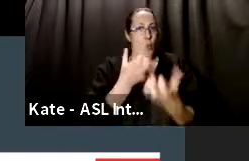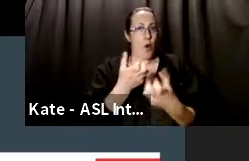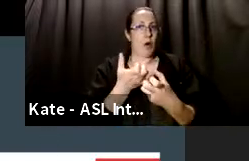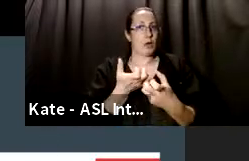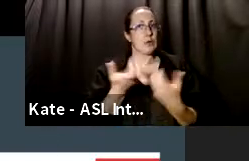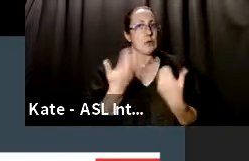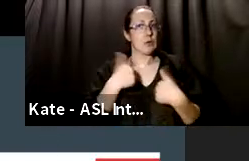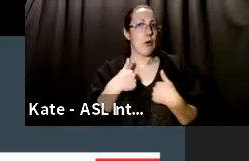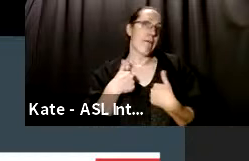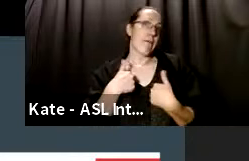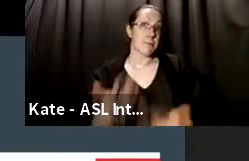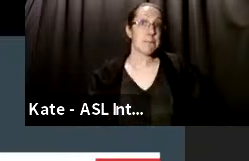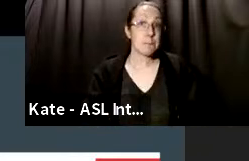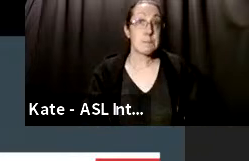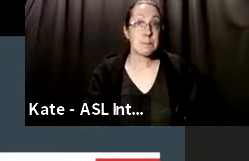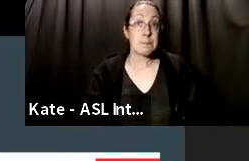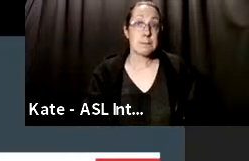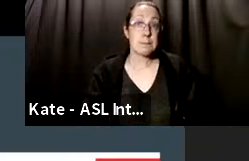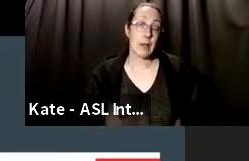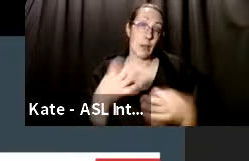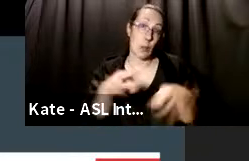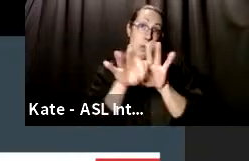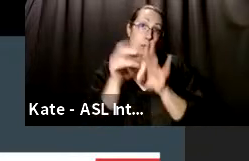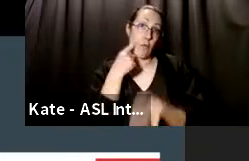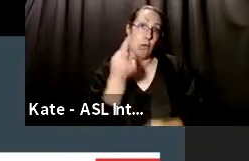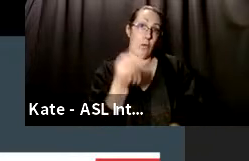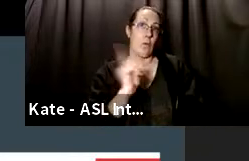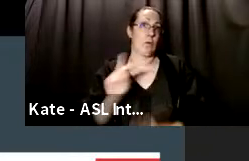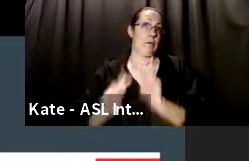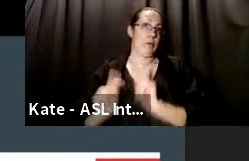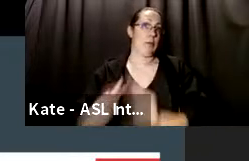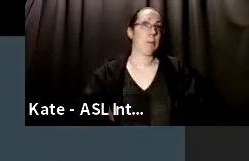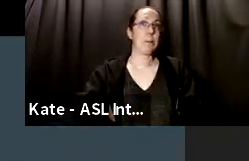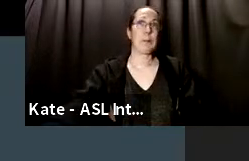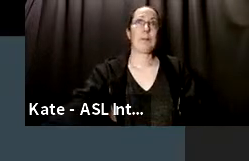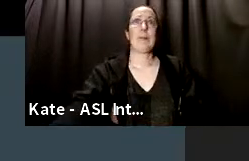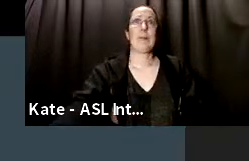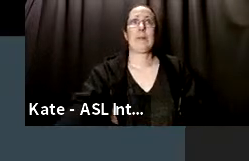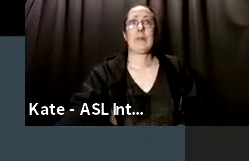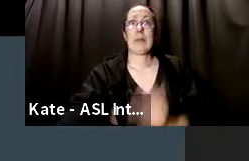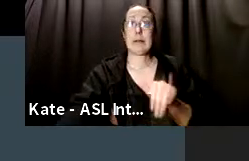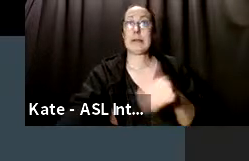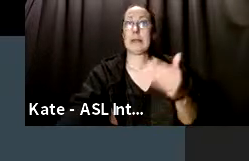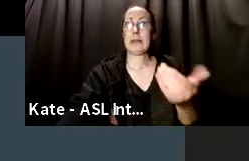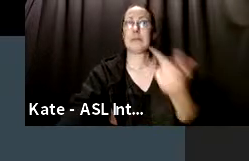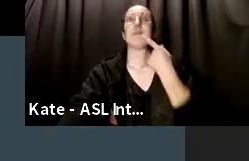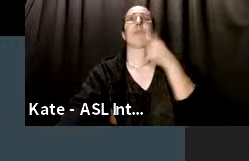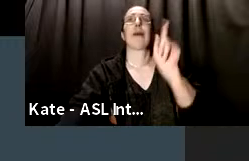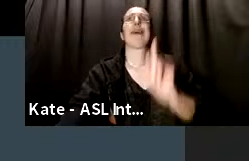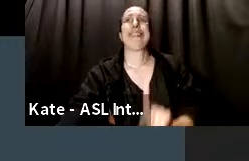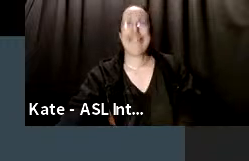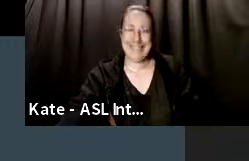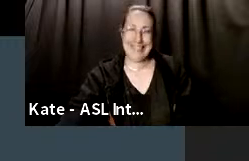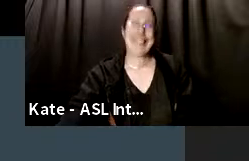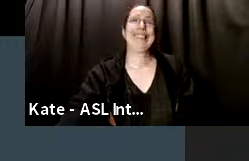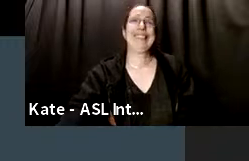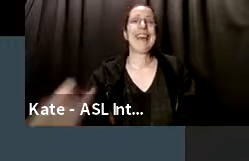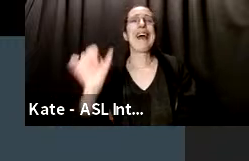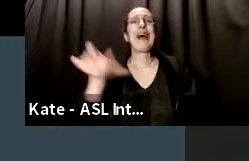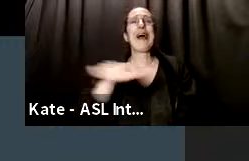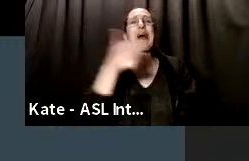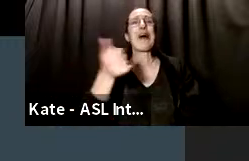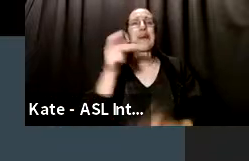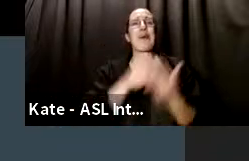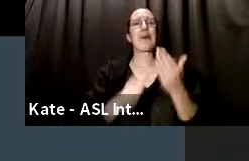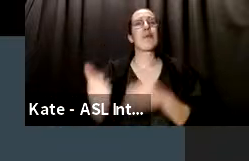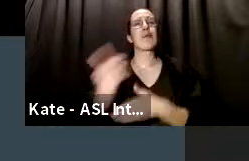them. Oof. Oof. Next, there we go. Another priority that